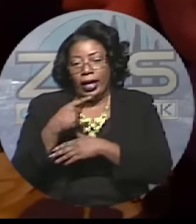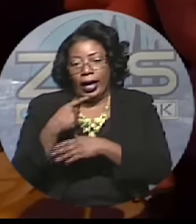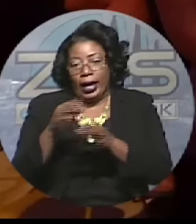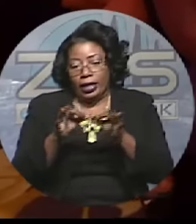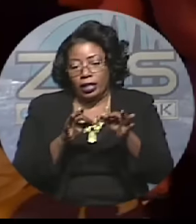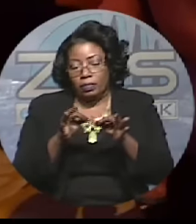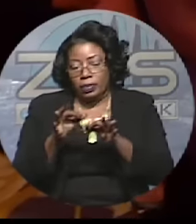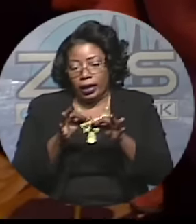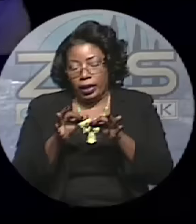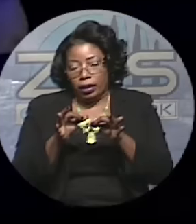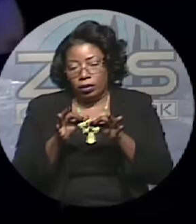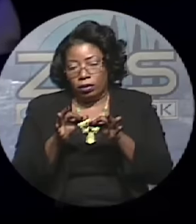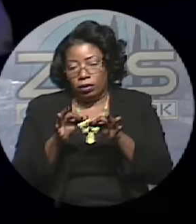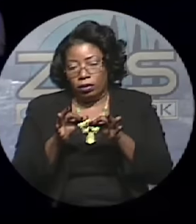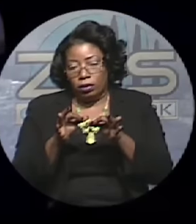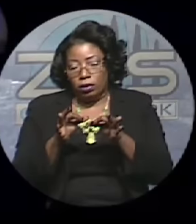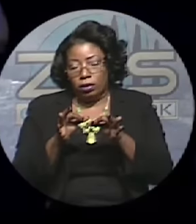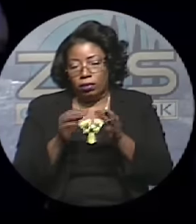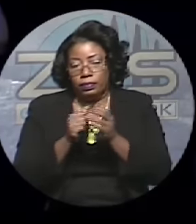that